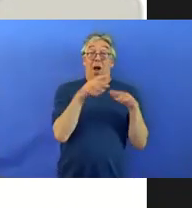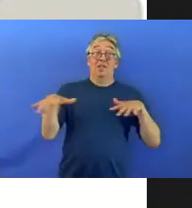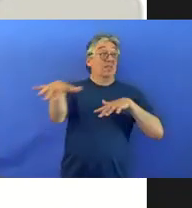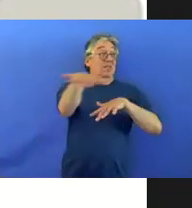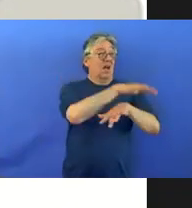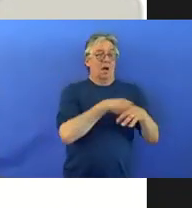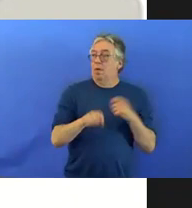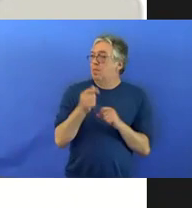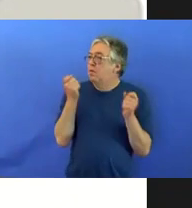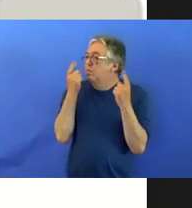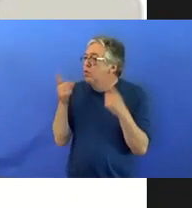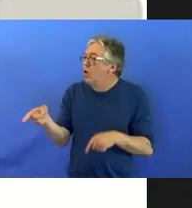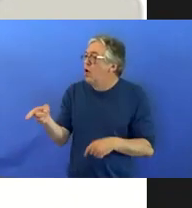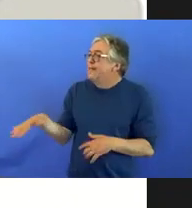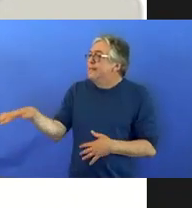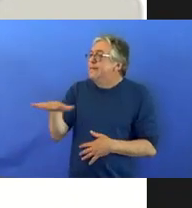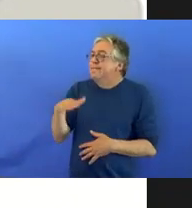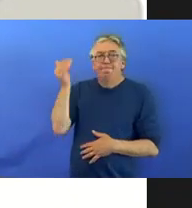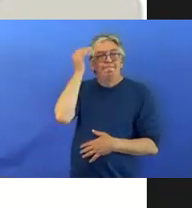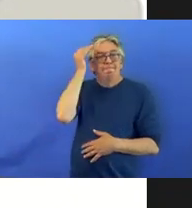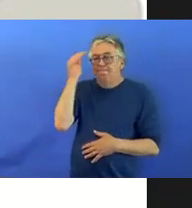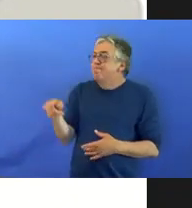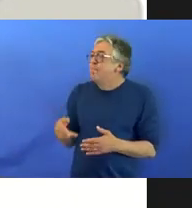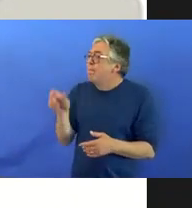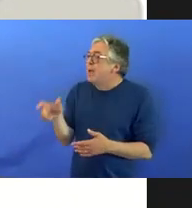COVID, it create a big,